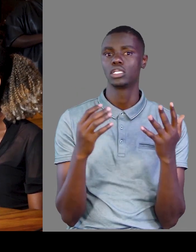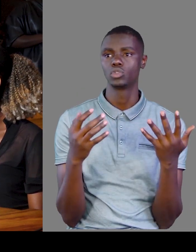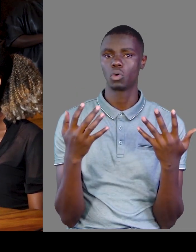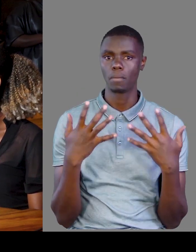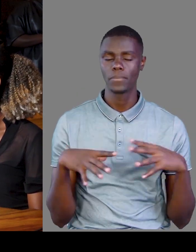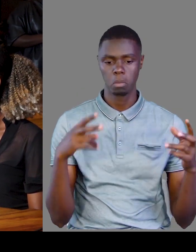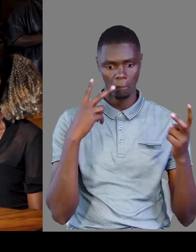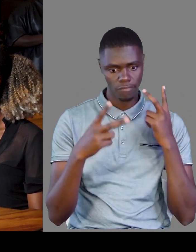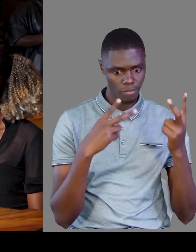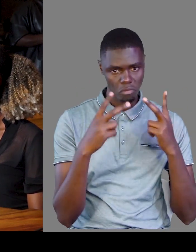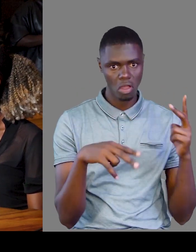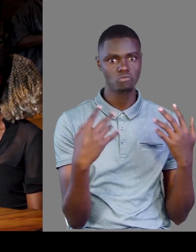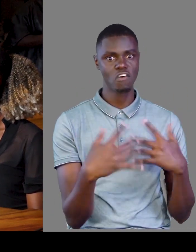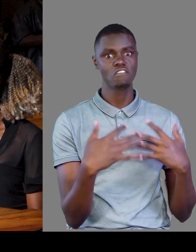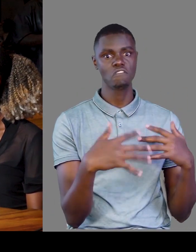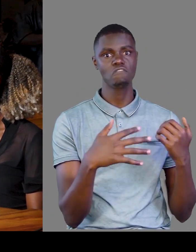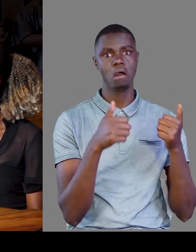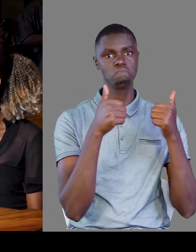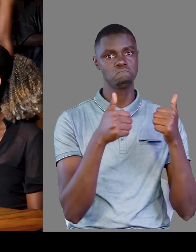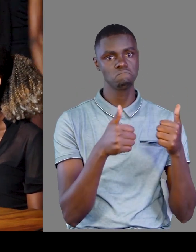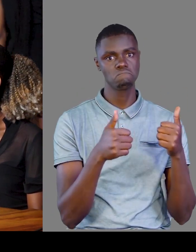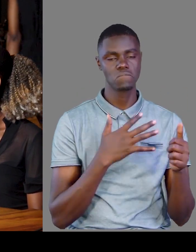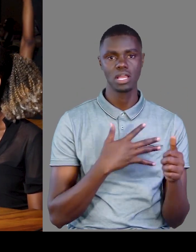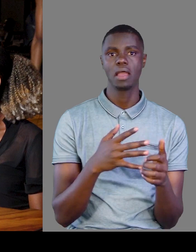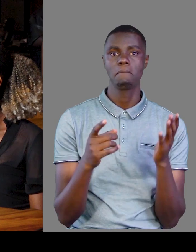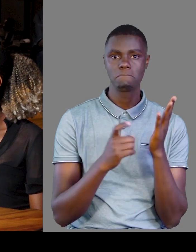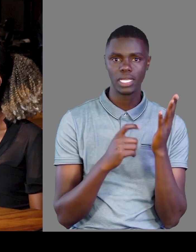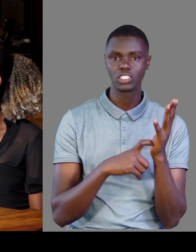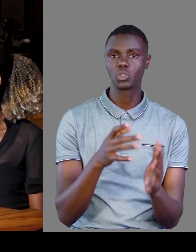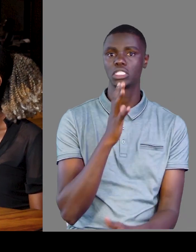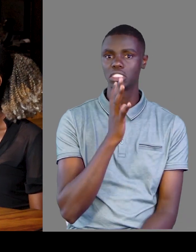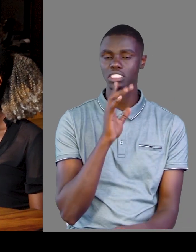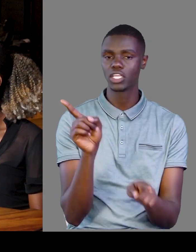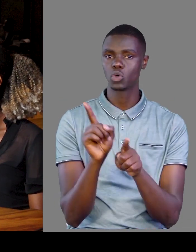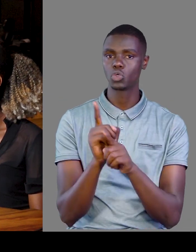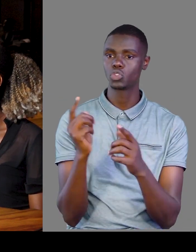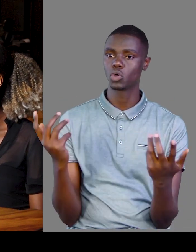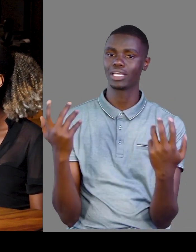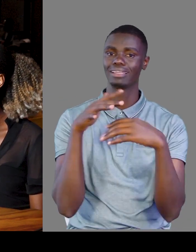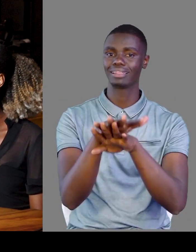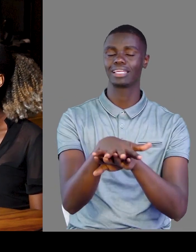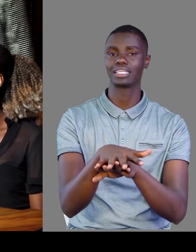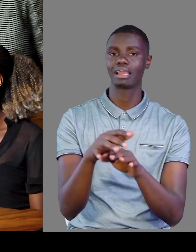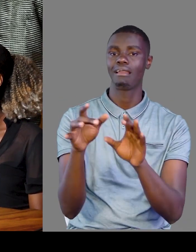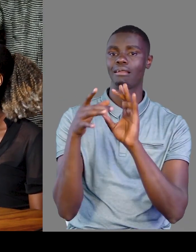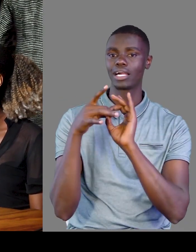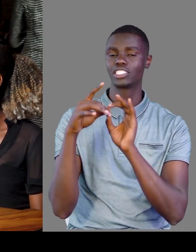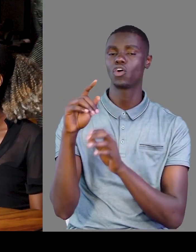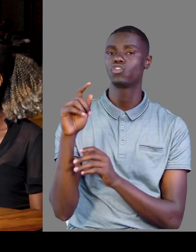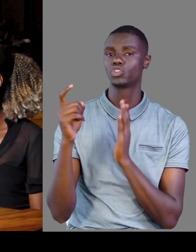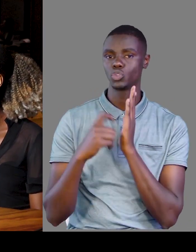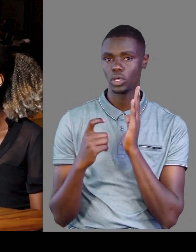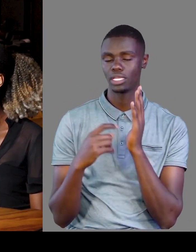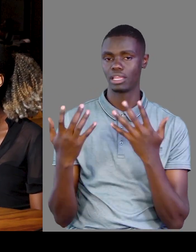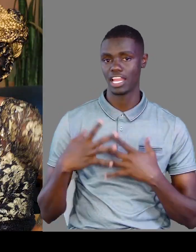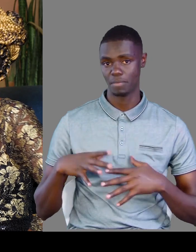post, the more get view and the more get a reaction by Swahili. I'm interested in the culture of Swahili and people, what are they